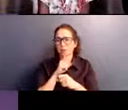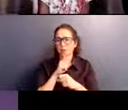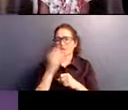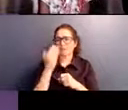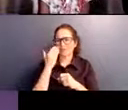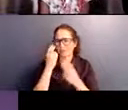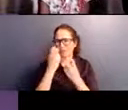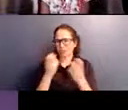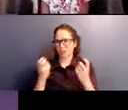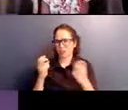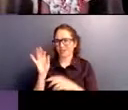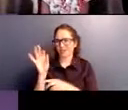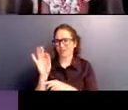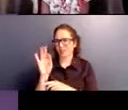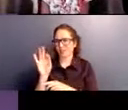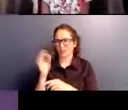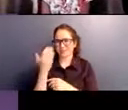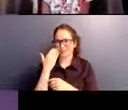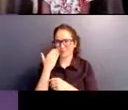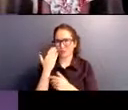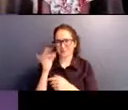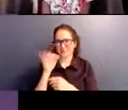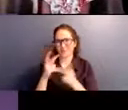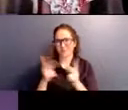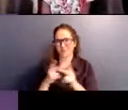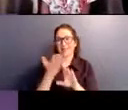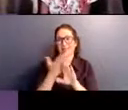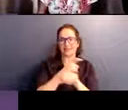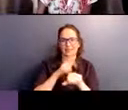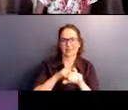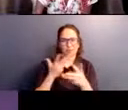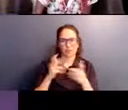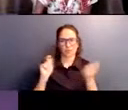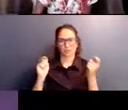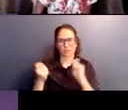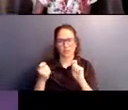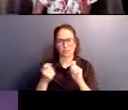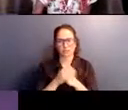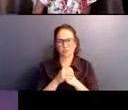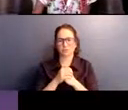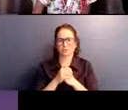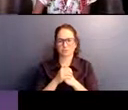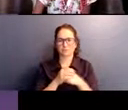the furniture is where it was the last time they were in the room.